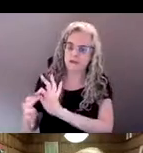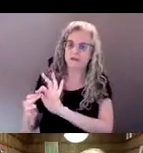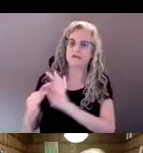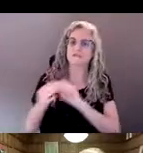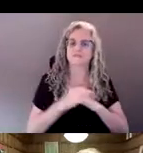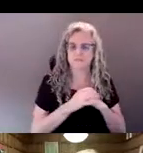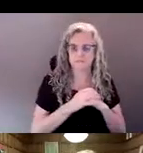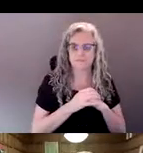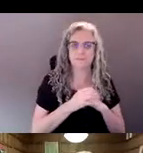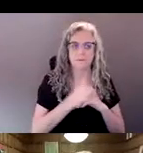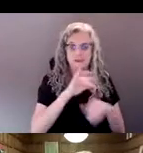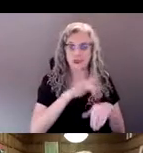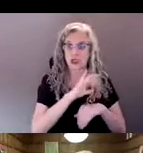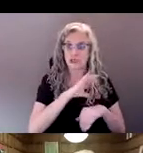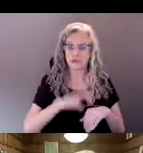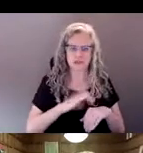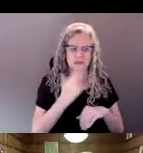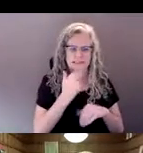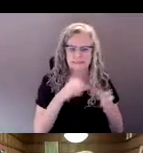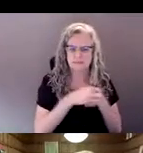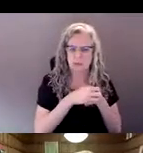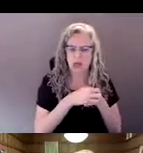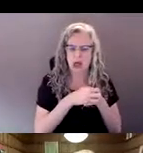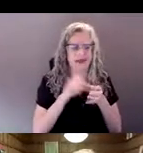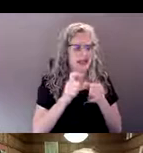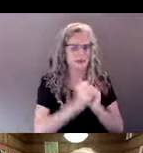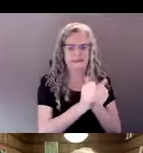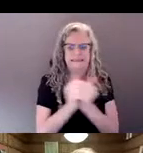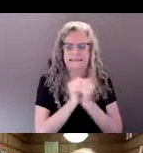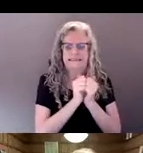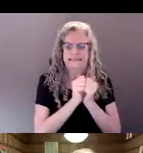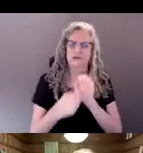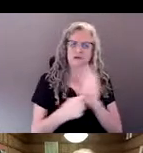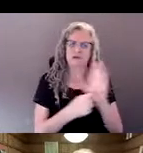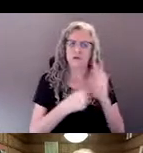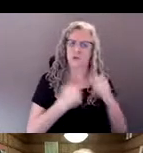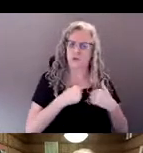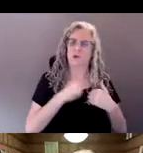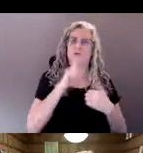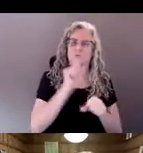competing as they made their claims to be the true followers and interpreters of God's words.